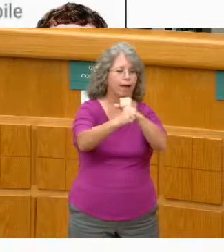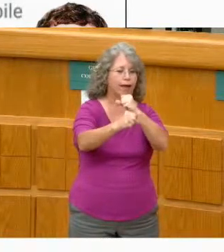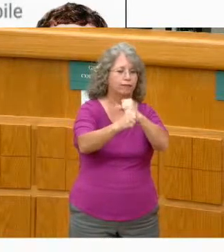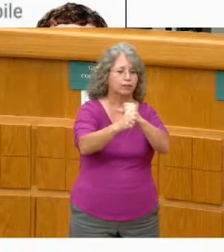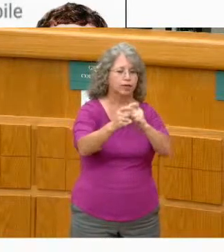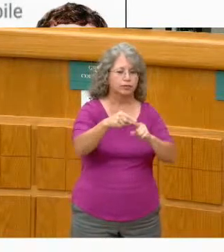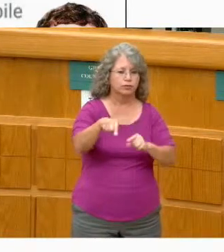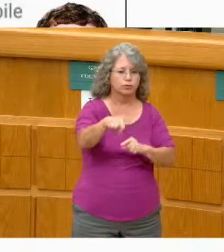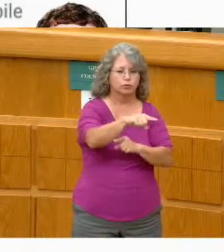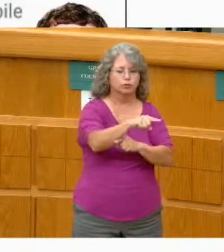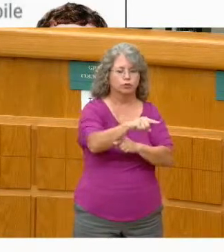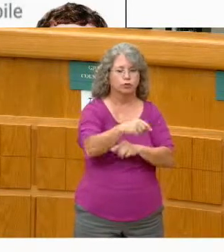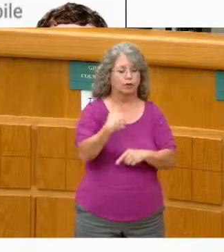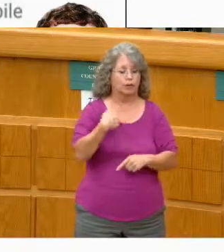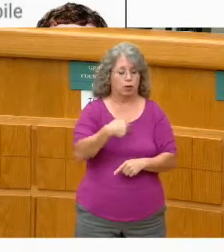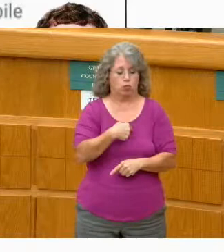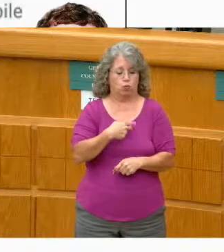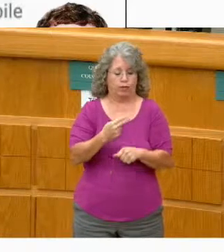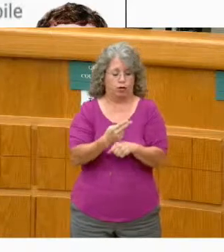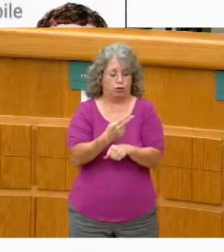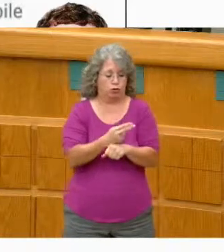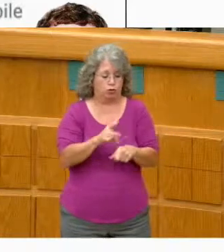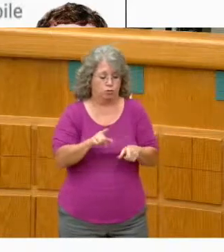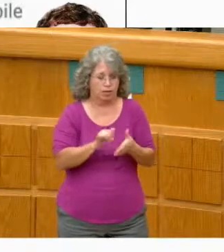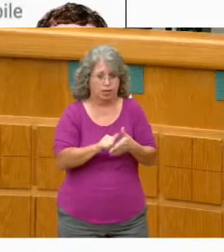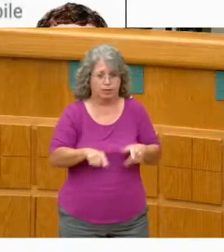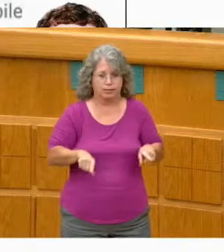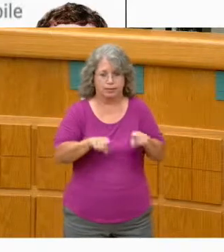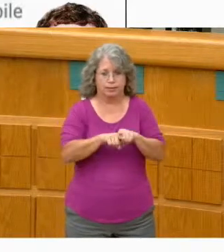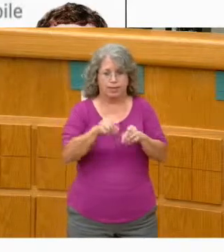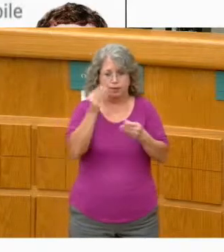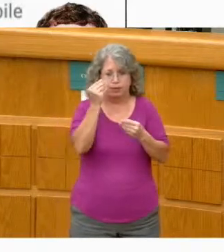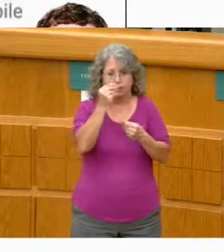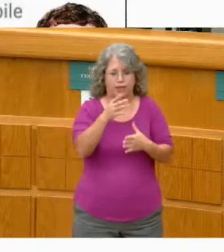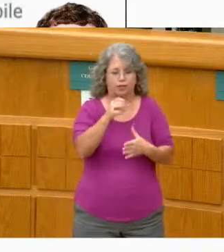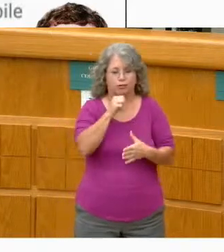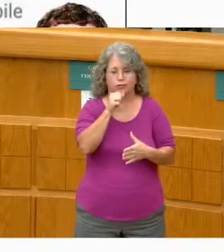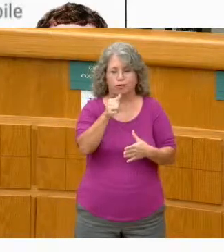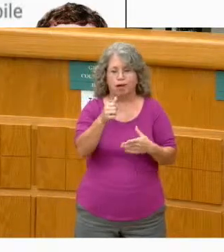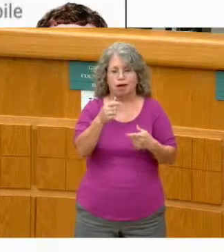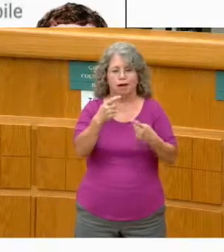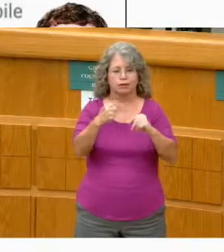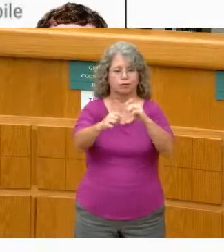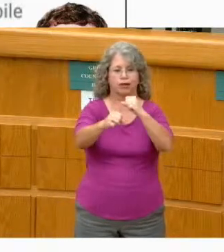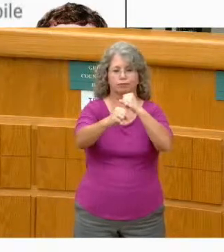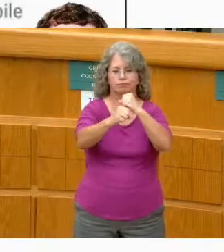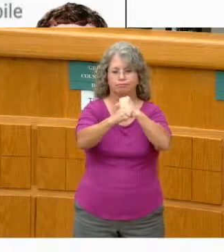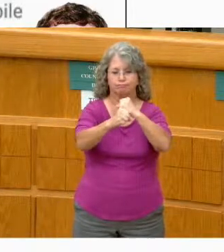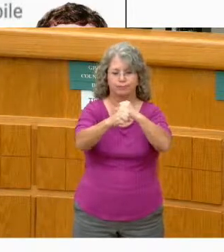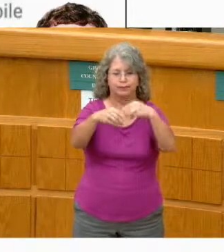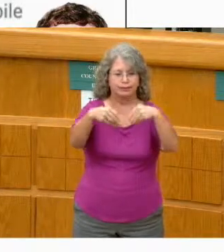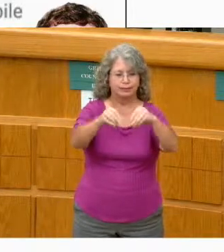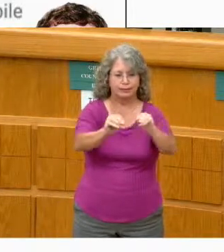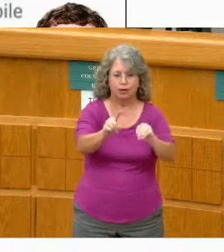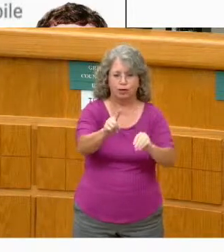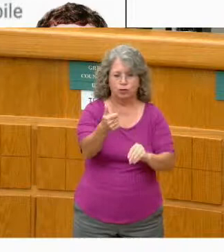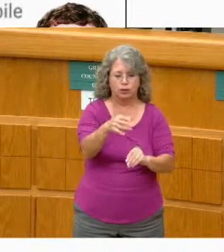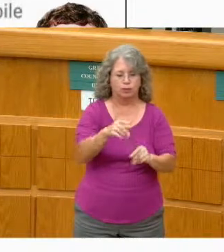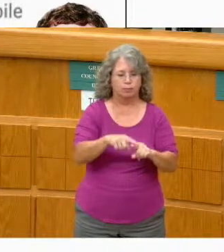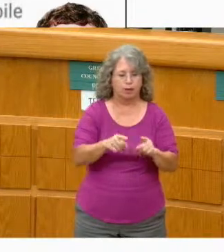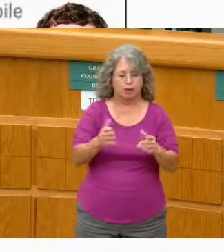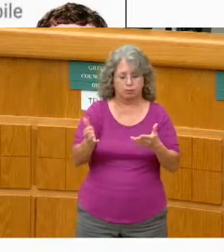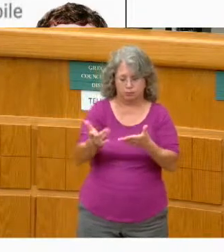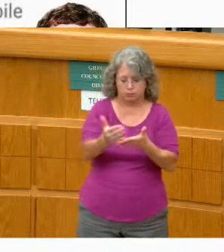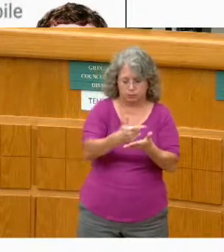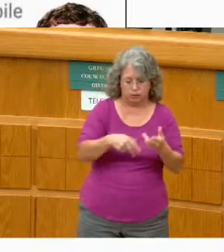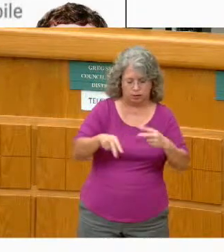data and use it not for targeted advertising, but we're using it for decision